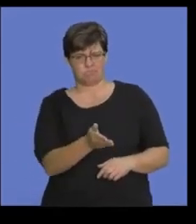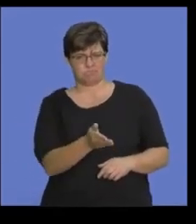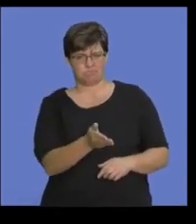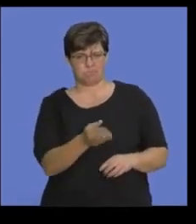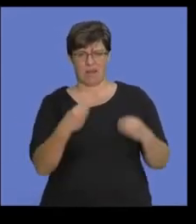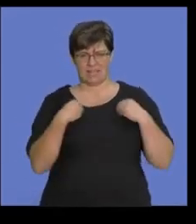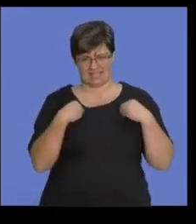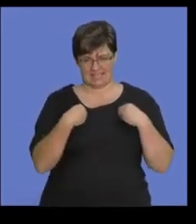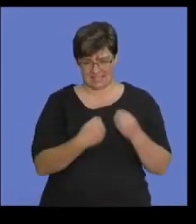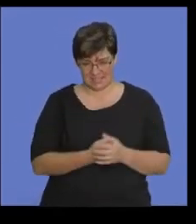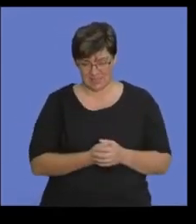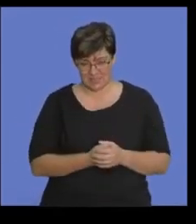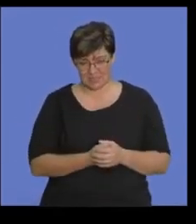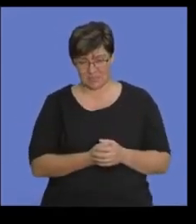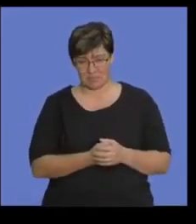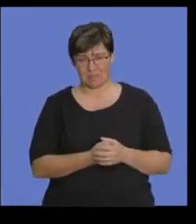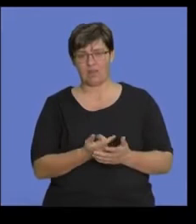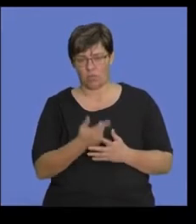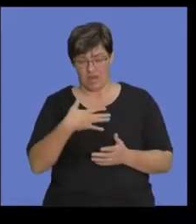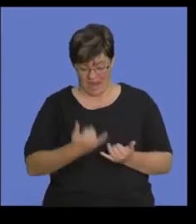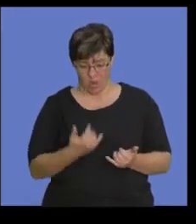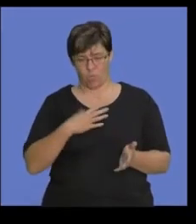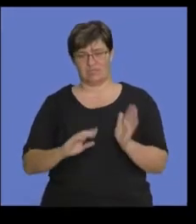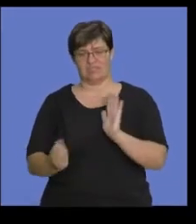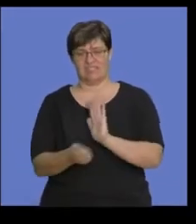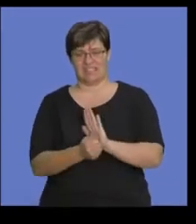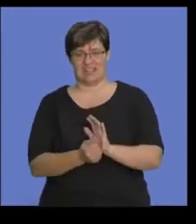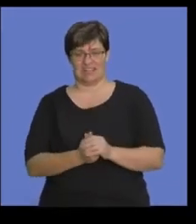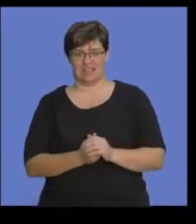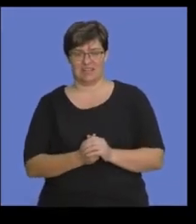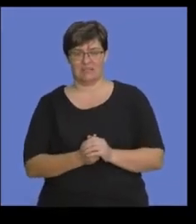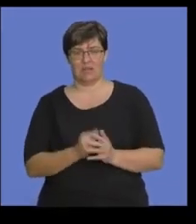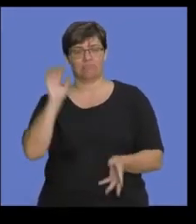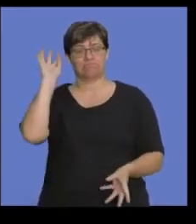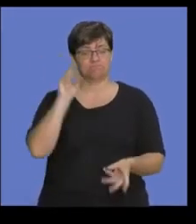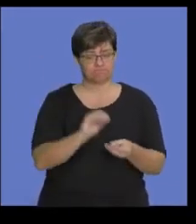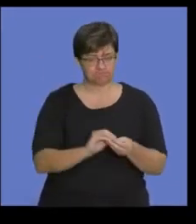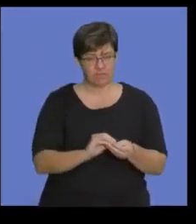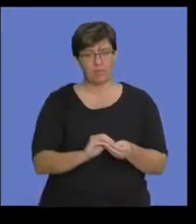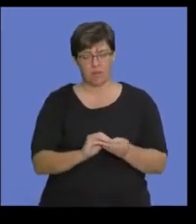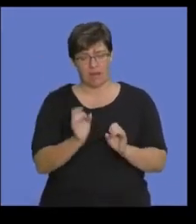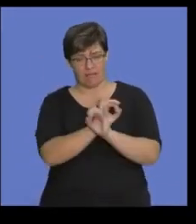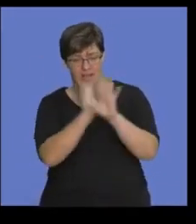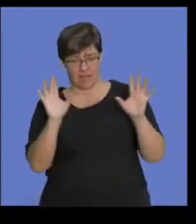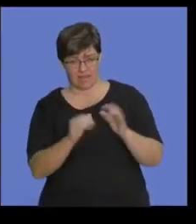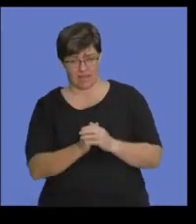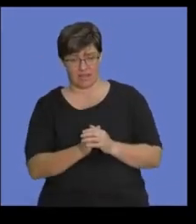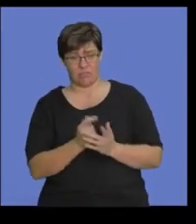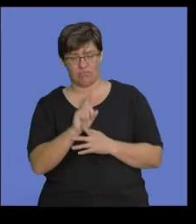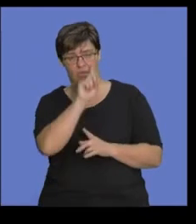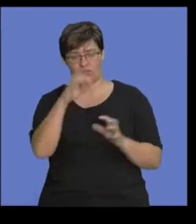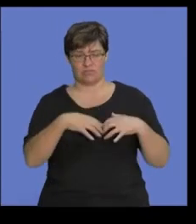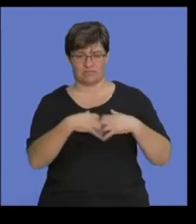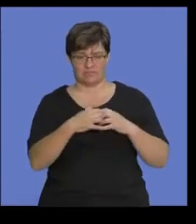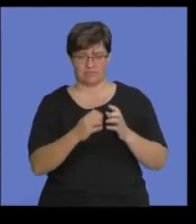this particular asset been with you that you are trying to sell? But let's try and put all of this into perspective with